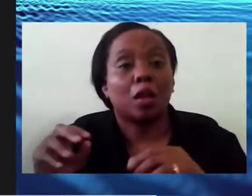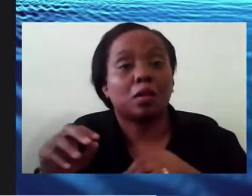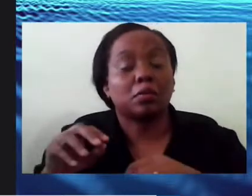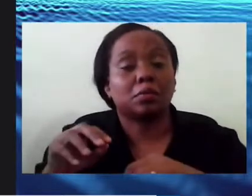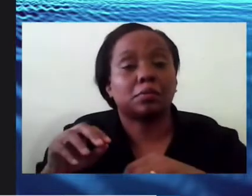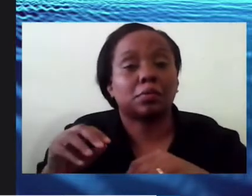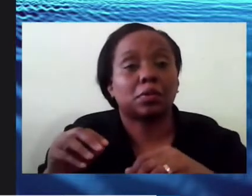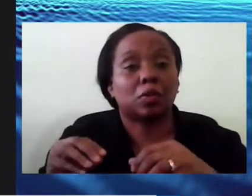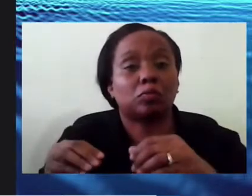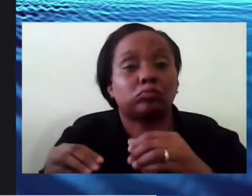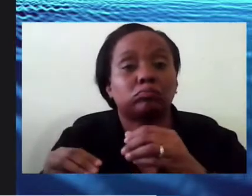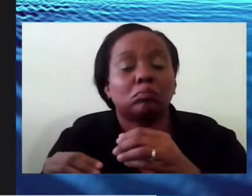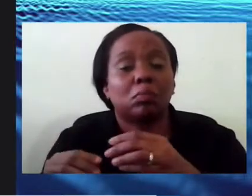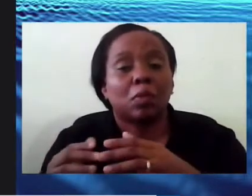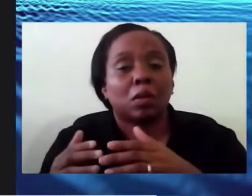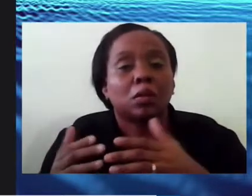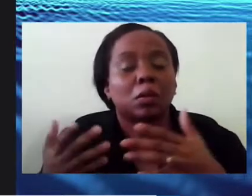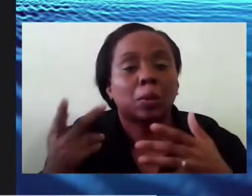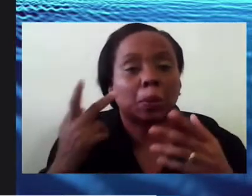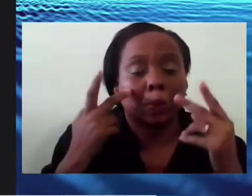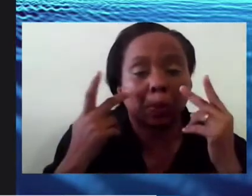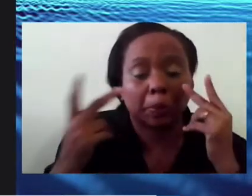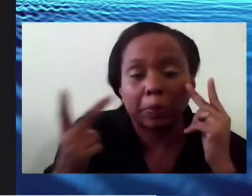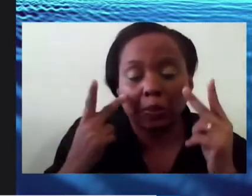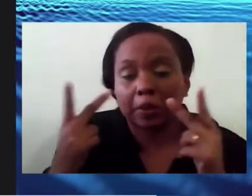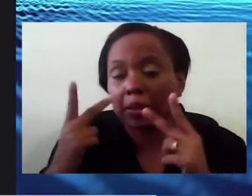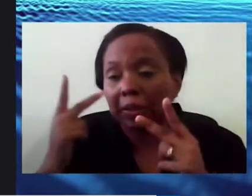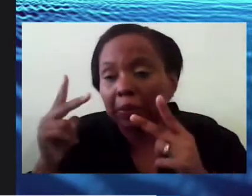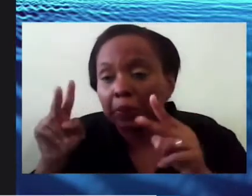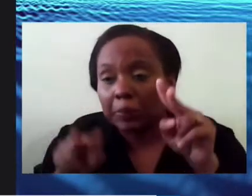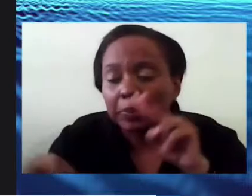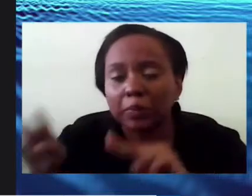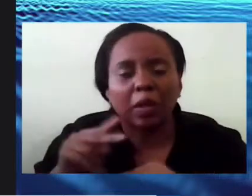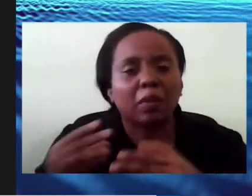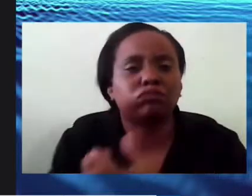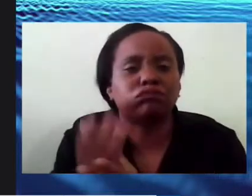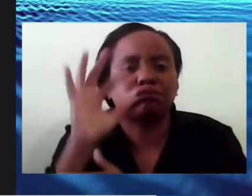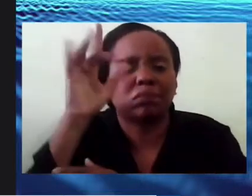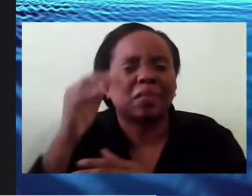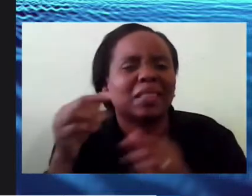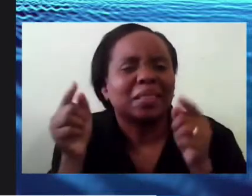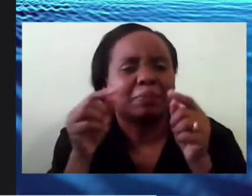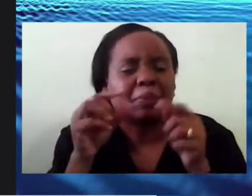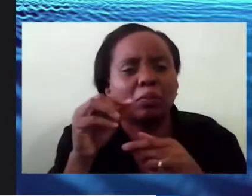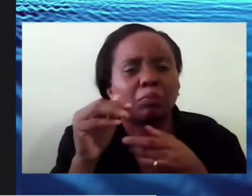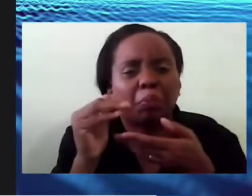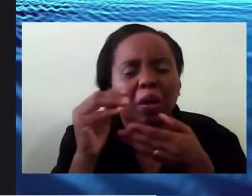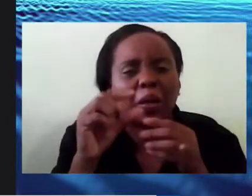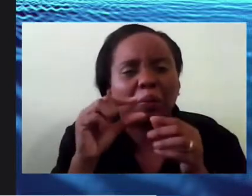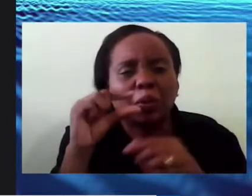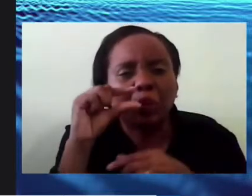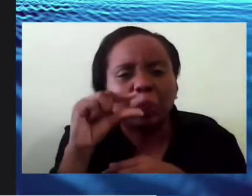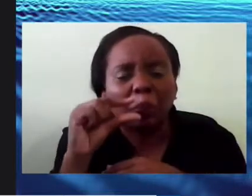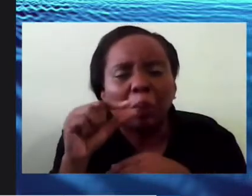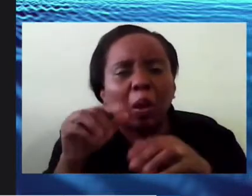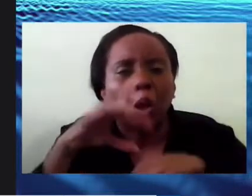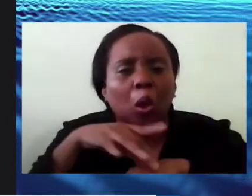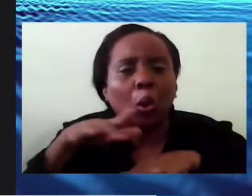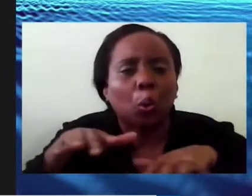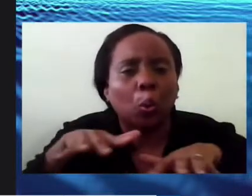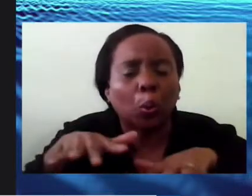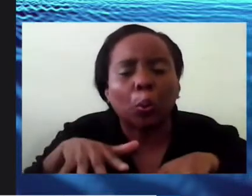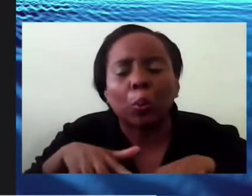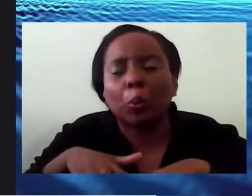near constant swarms of long period earthquakes. Now, you'd recall that long period earthquakes are the ones